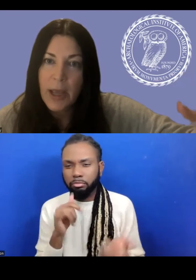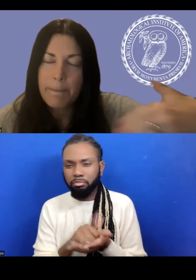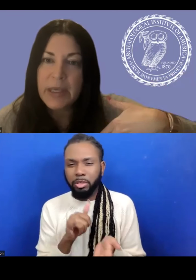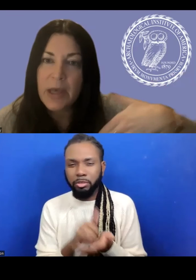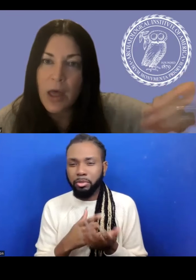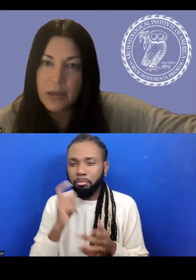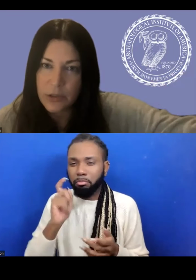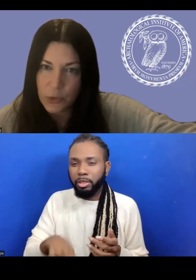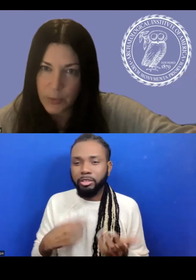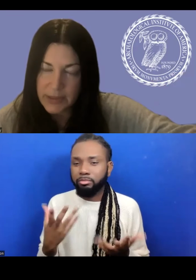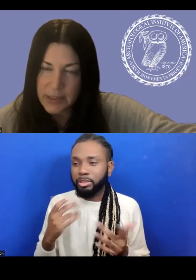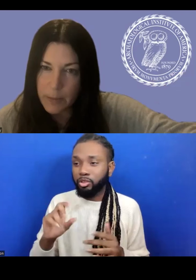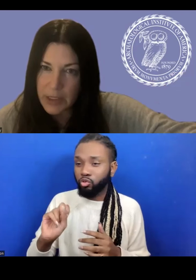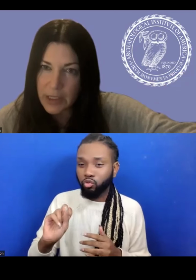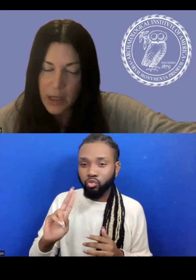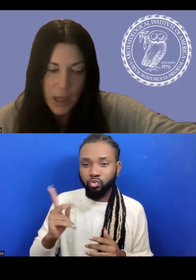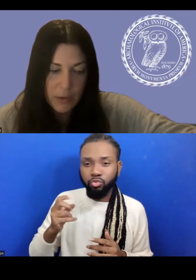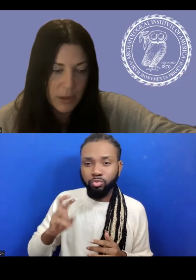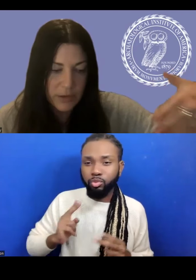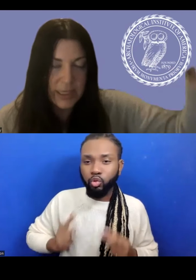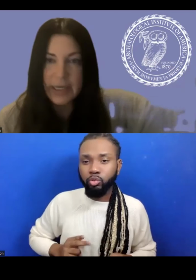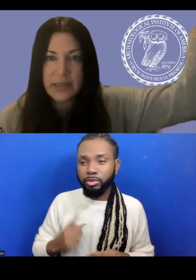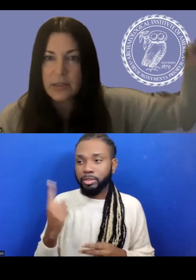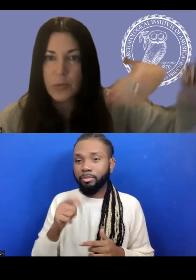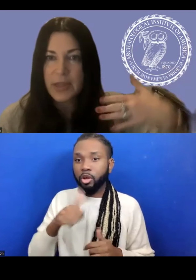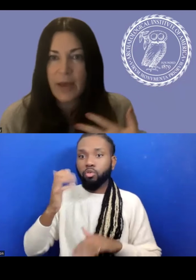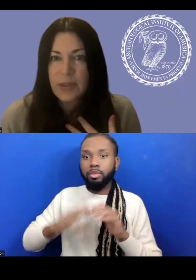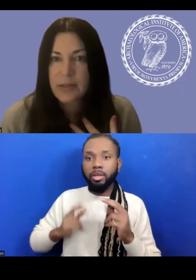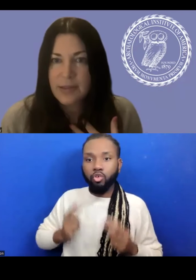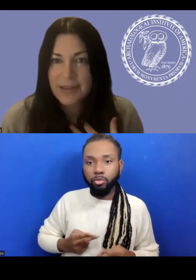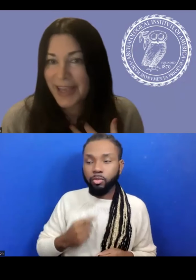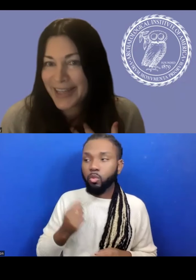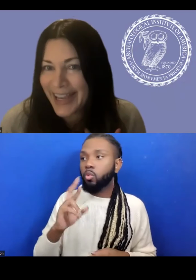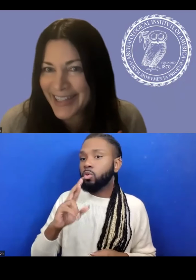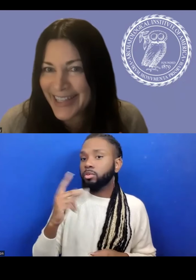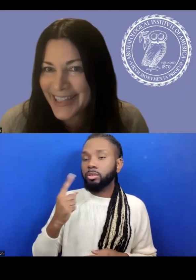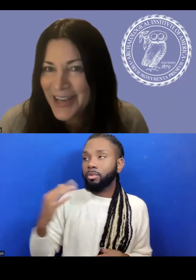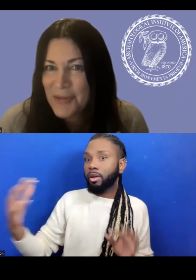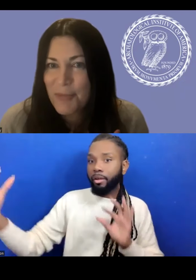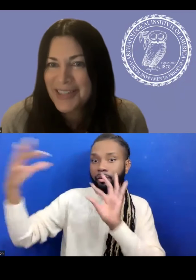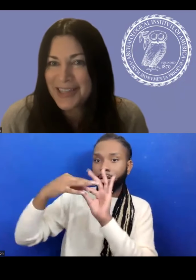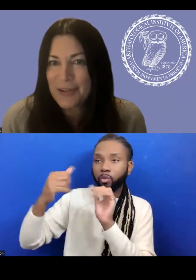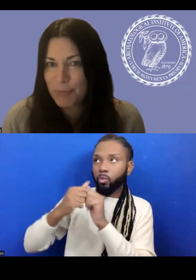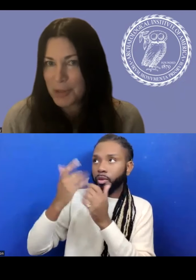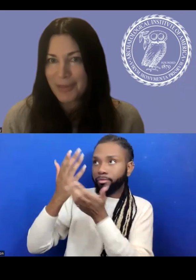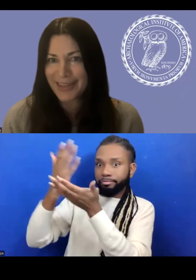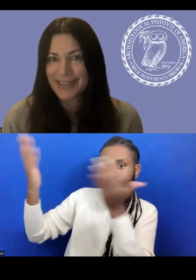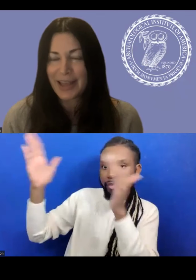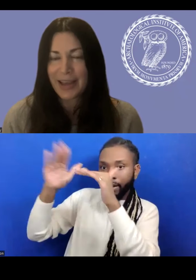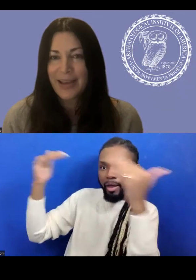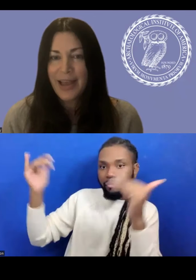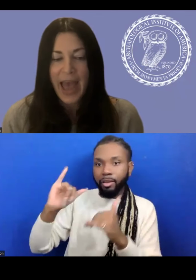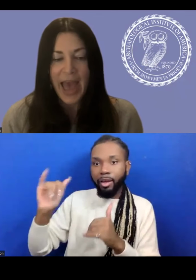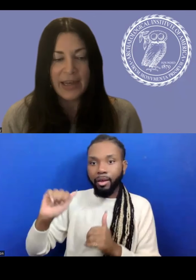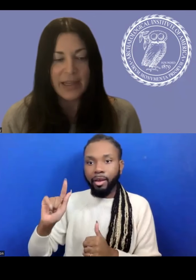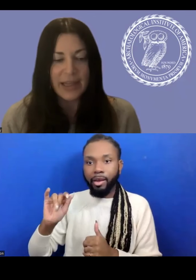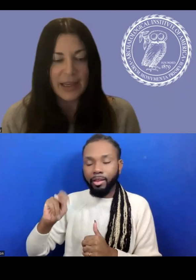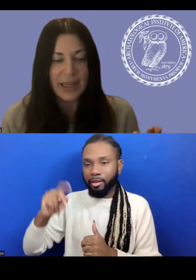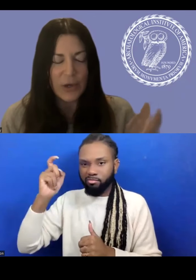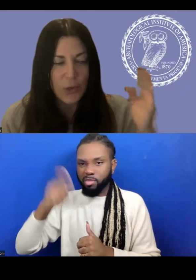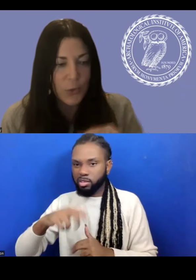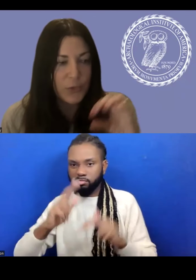superhuman, beyond human. Somebody connected with the heavens, like an alien, must have built this thing.